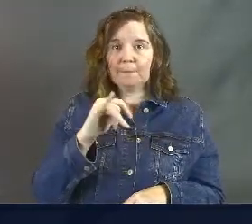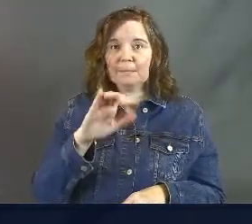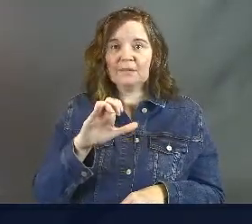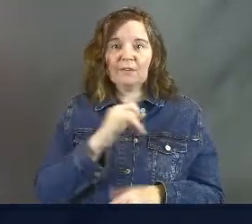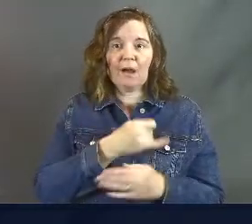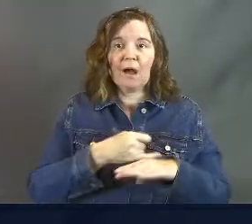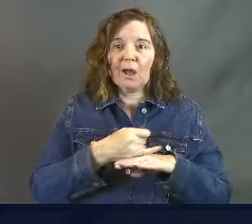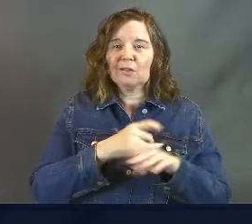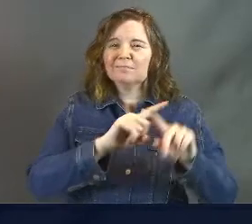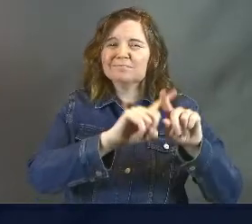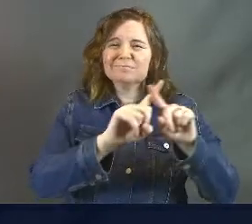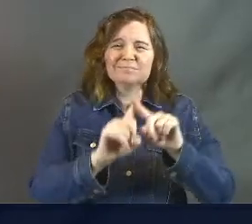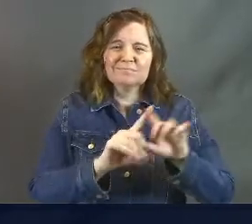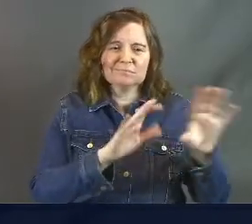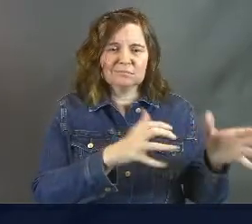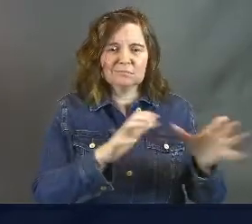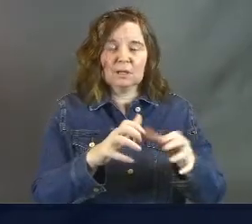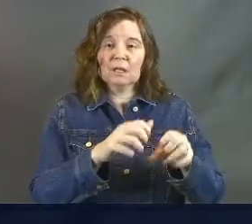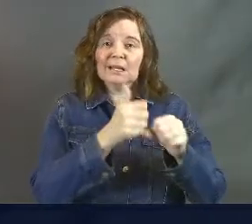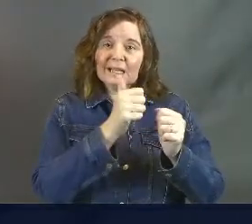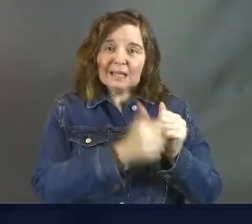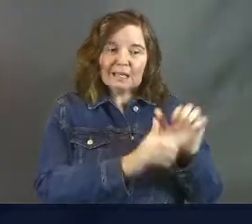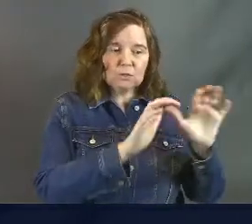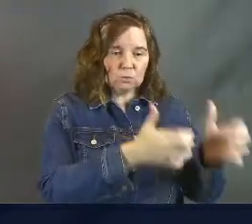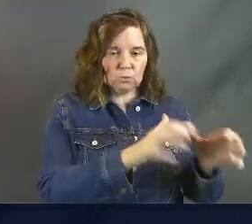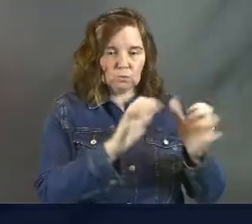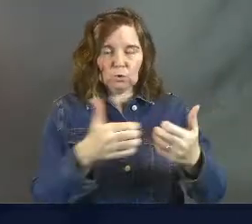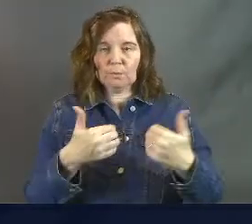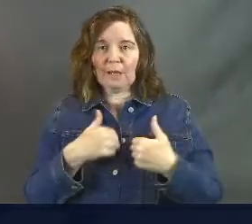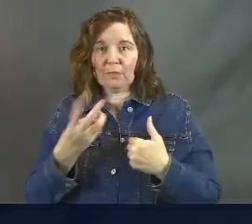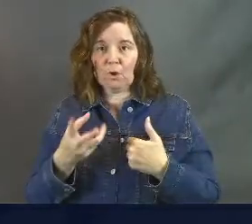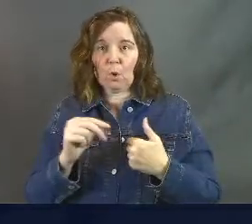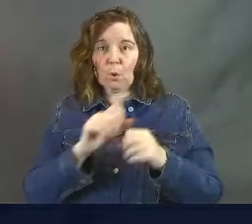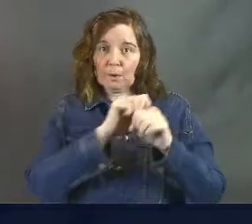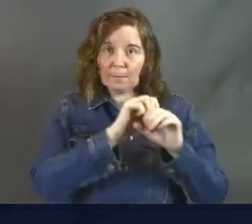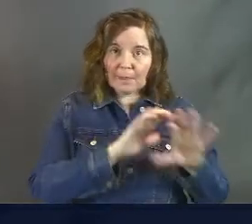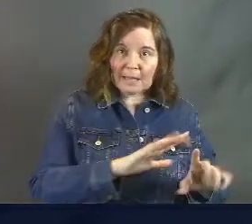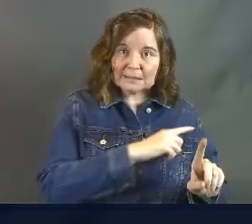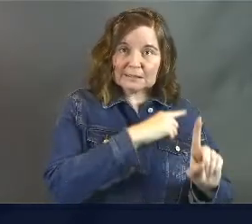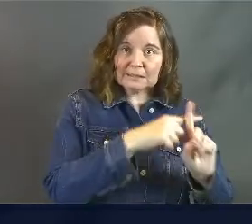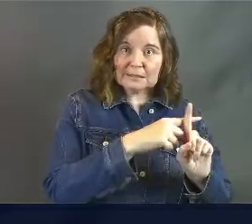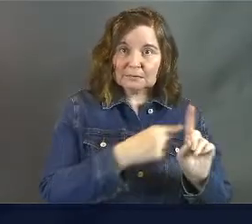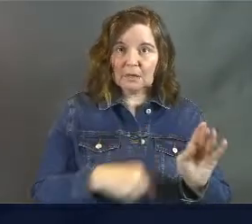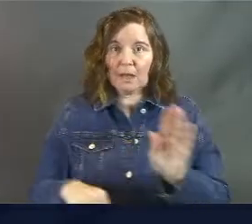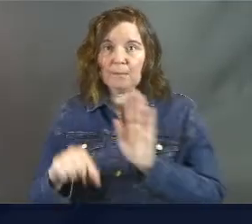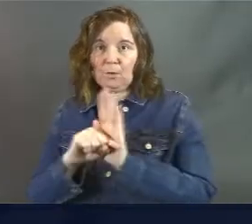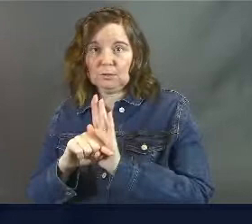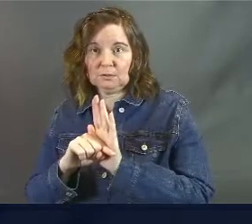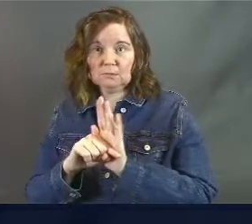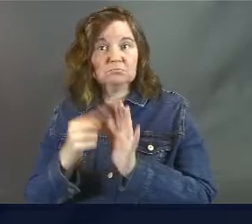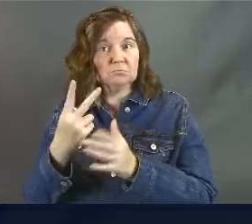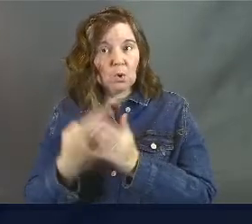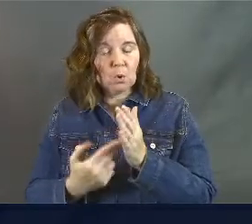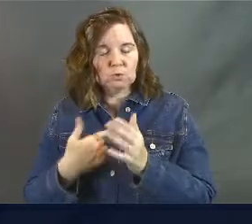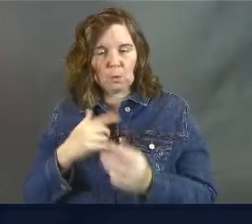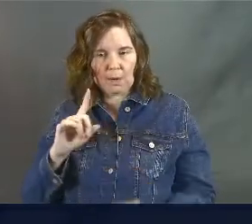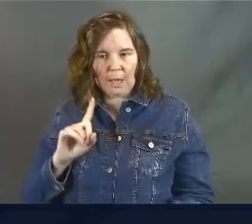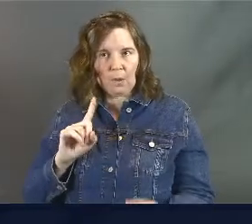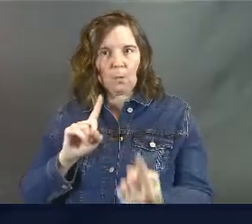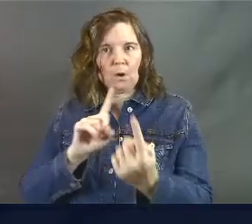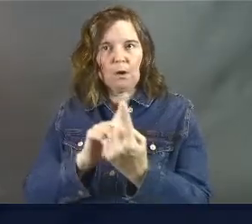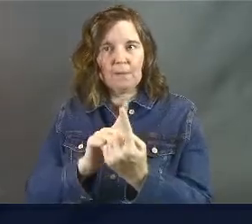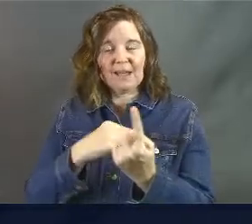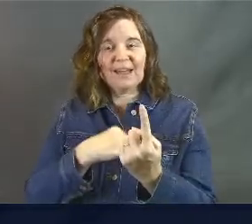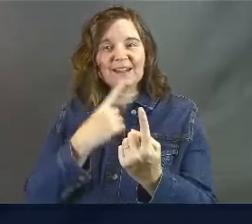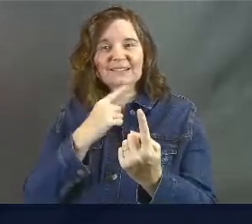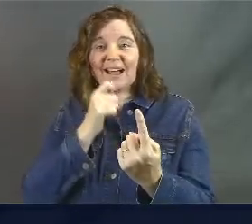Islander, there are blessings and there are burdens. Would you agree? And so when I walk up to you